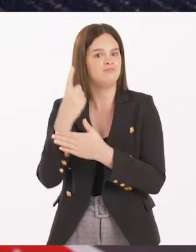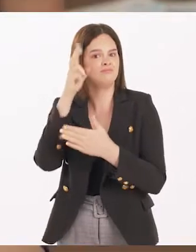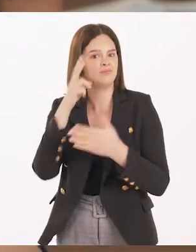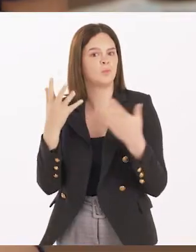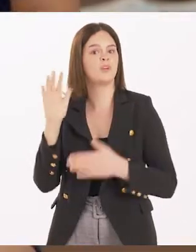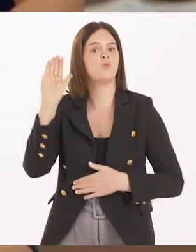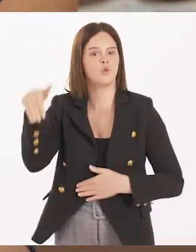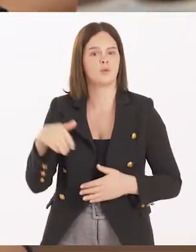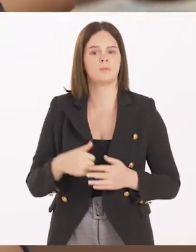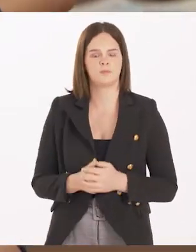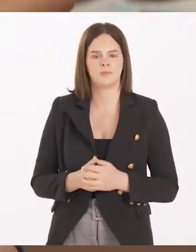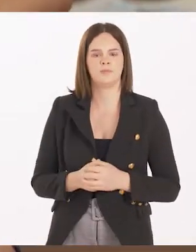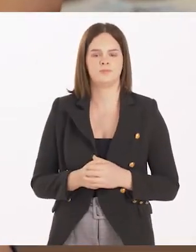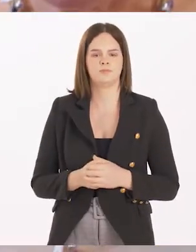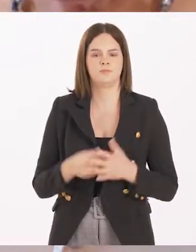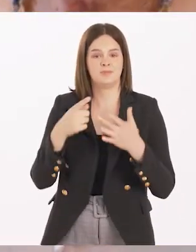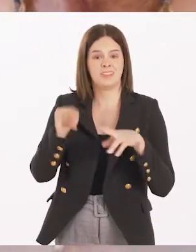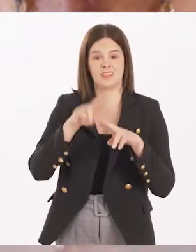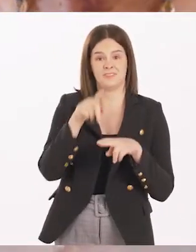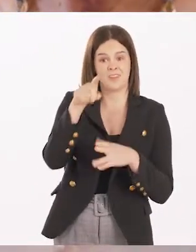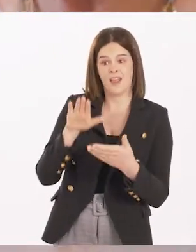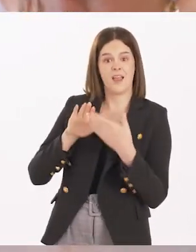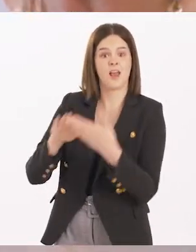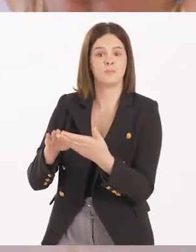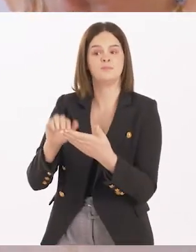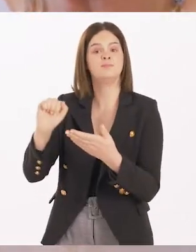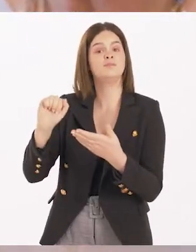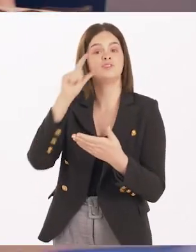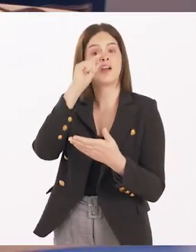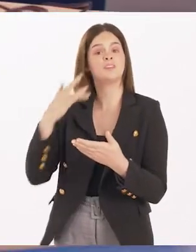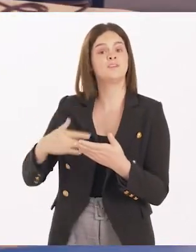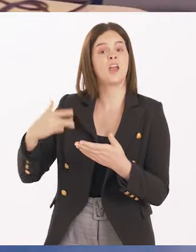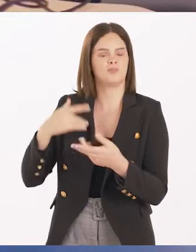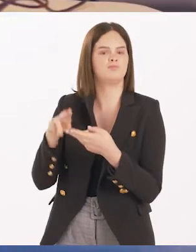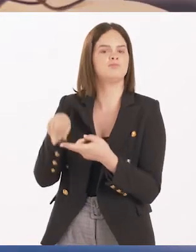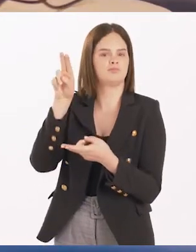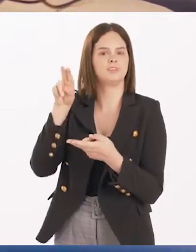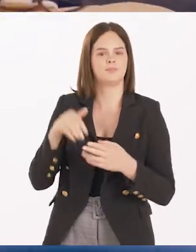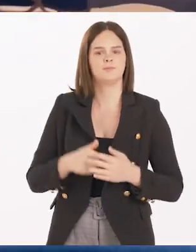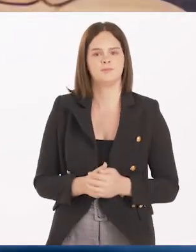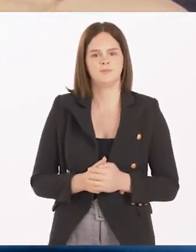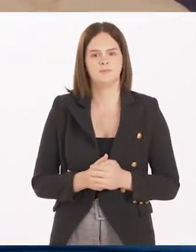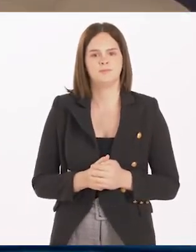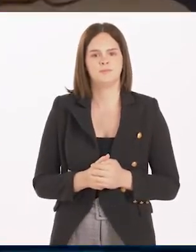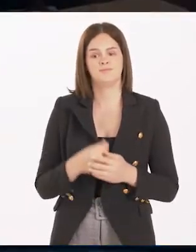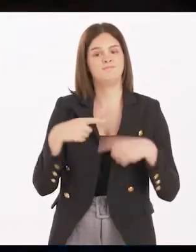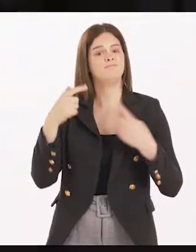arrests happen at home. And when bystanders like you take action, the survival rate doubles.